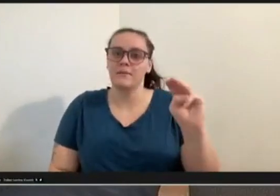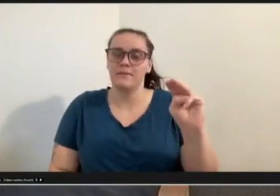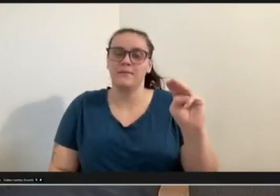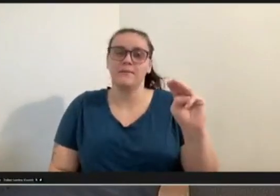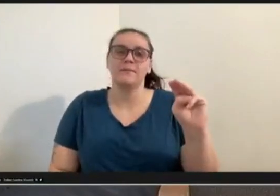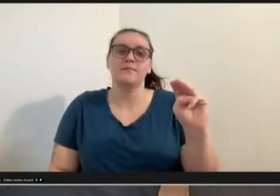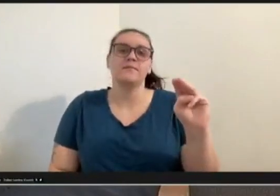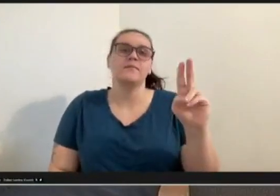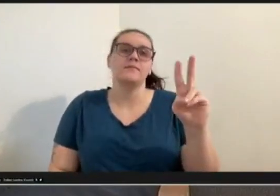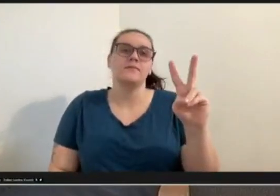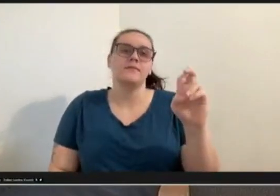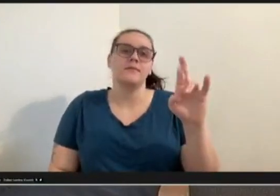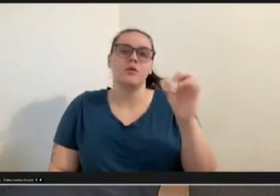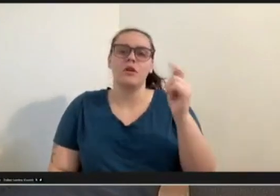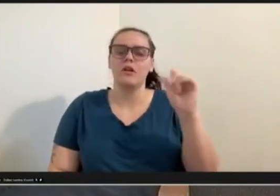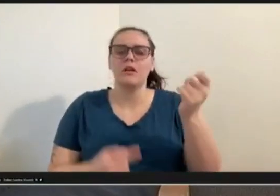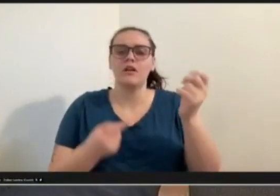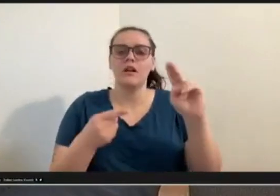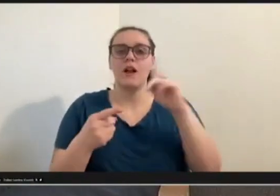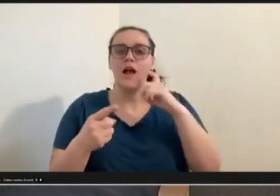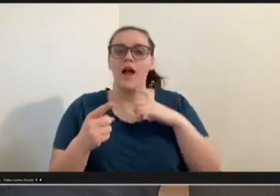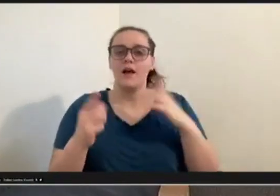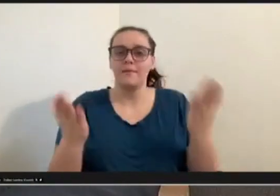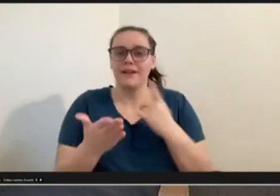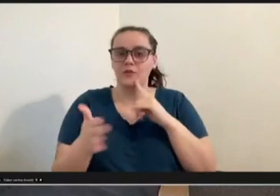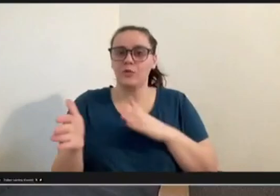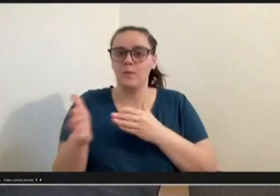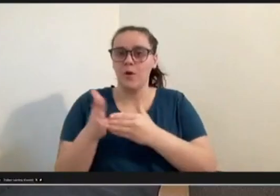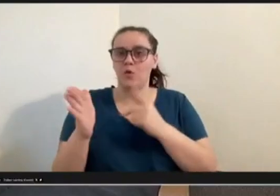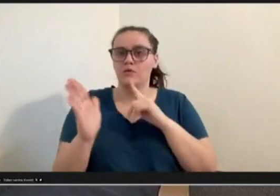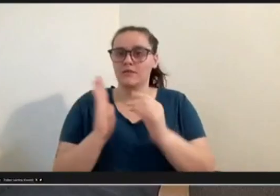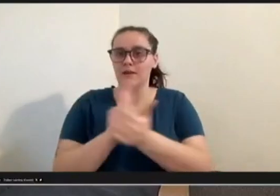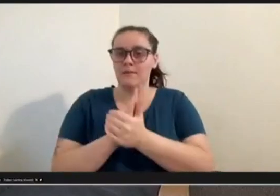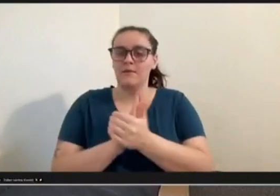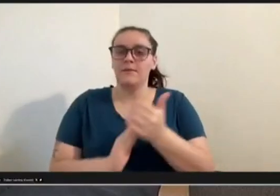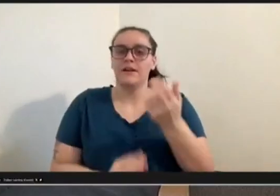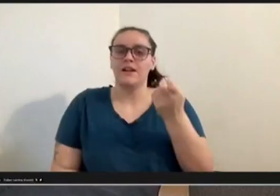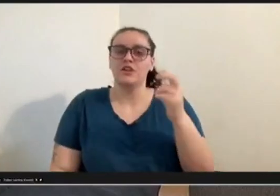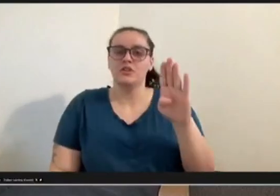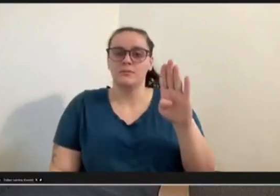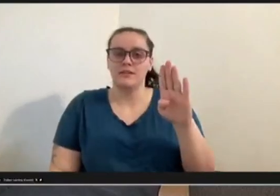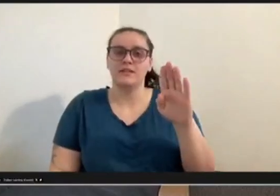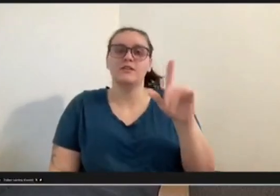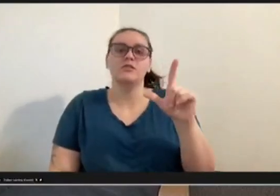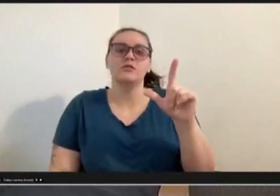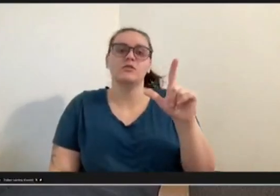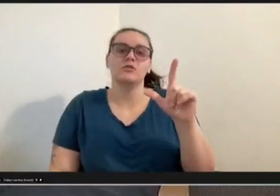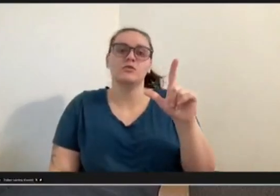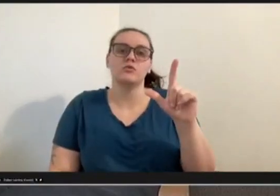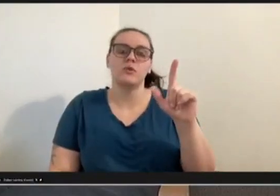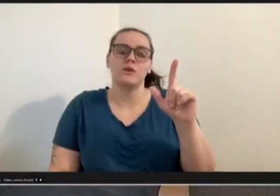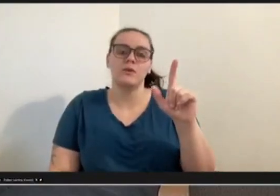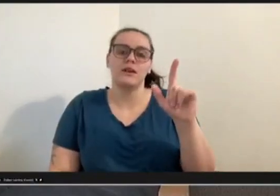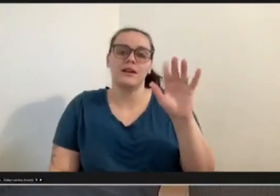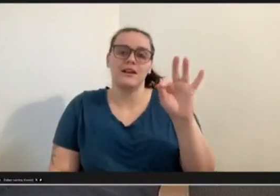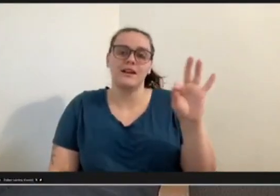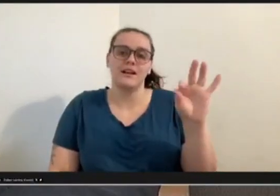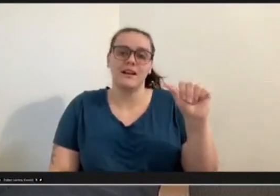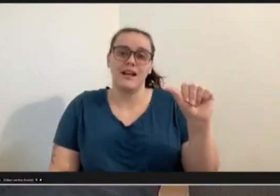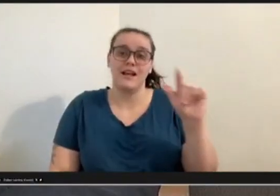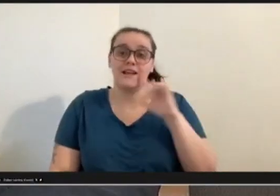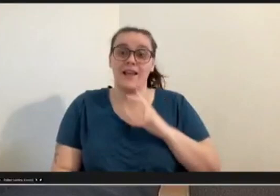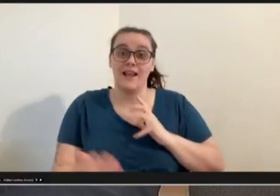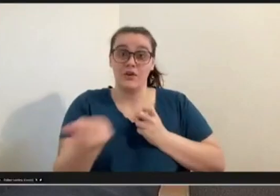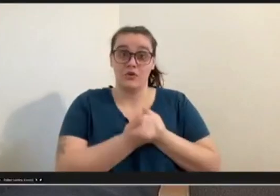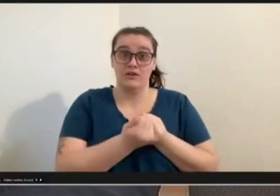Bill, or the amended version of House Bill 2199, House Bill 2199A, and enthusiastically support the original version